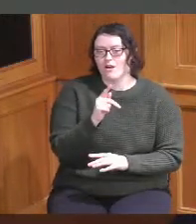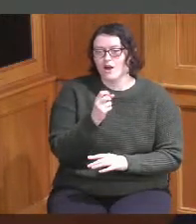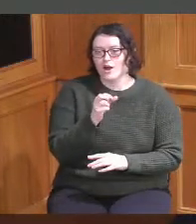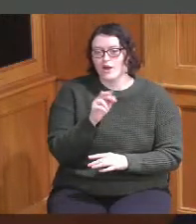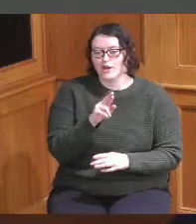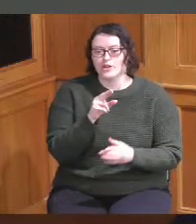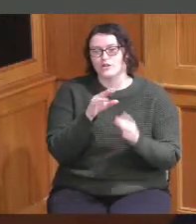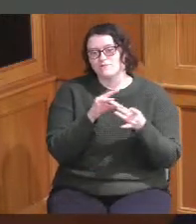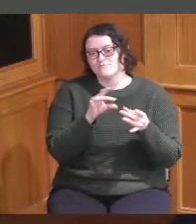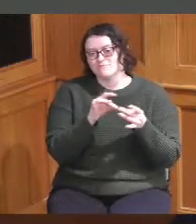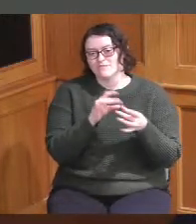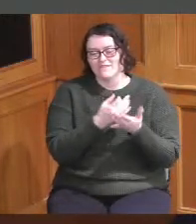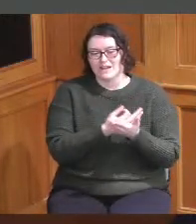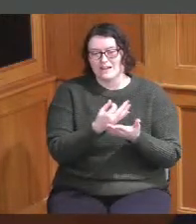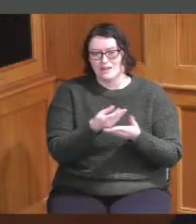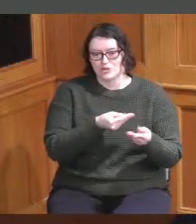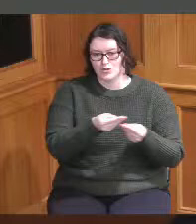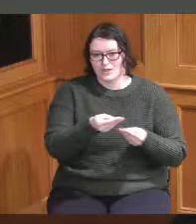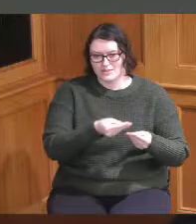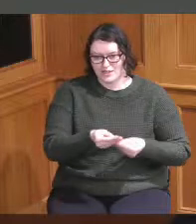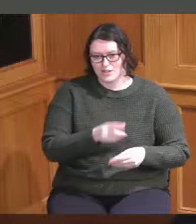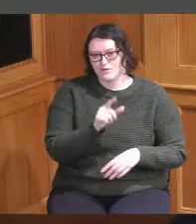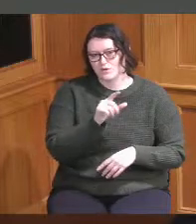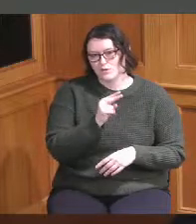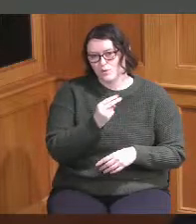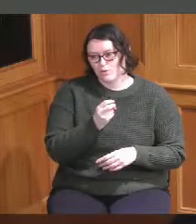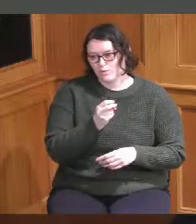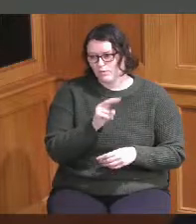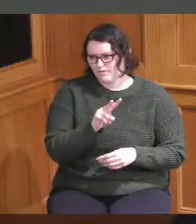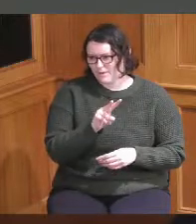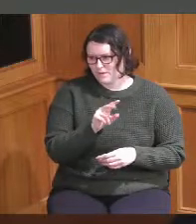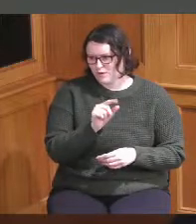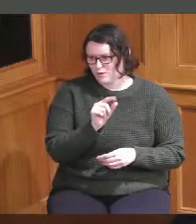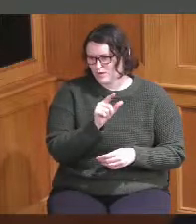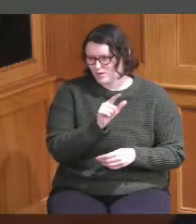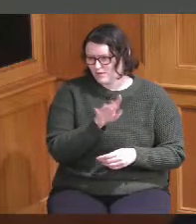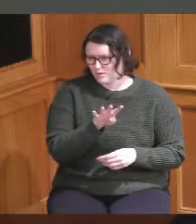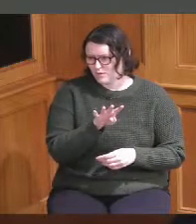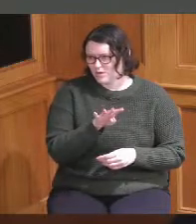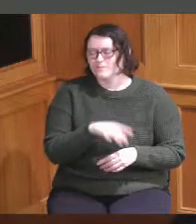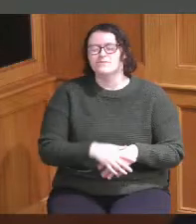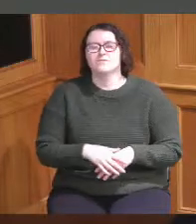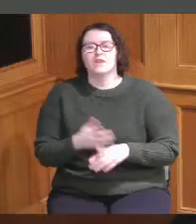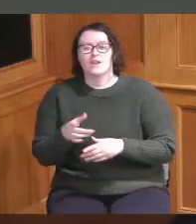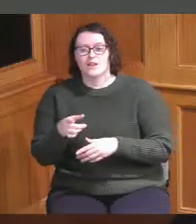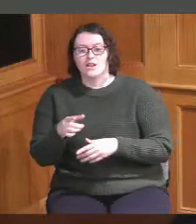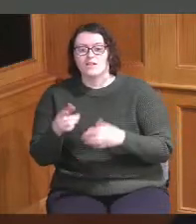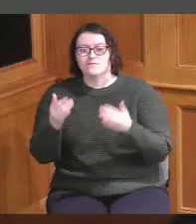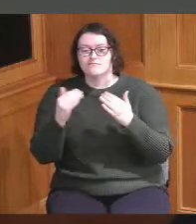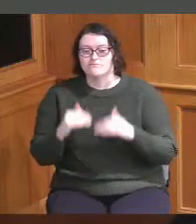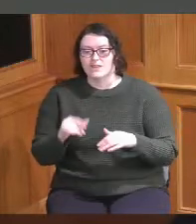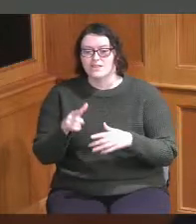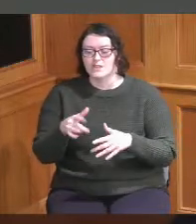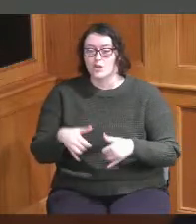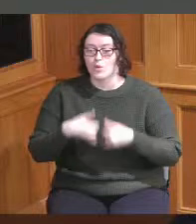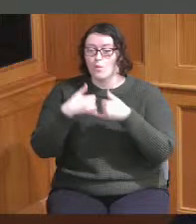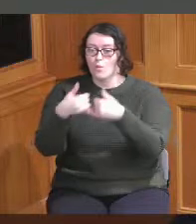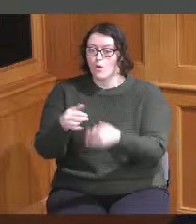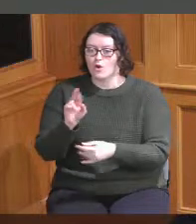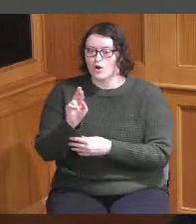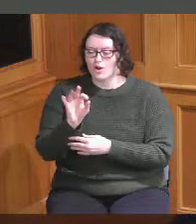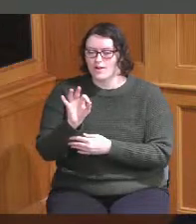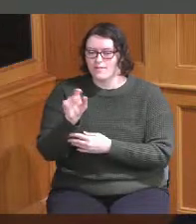financial transactions for November of 24. Item number 4 is a resolution authorizing the award of